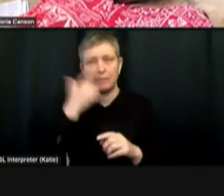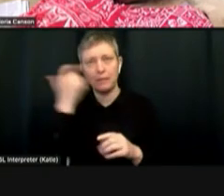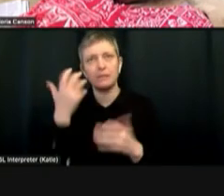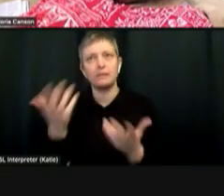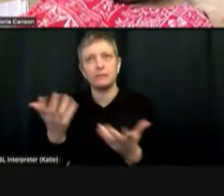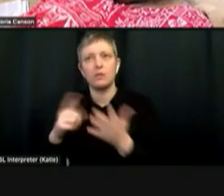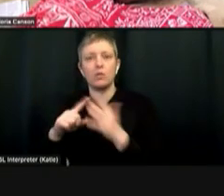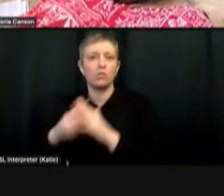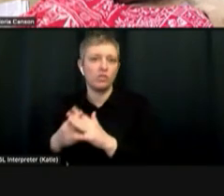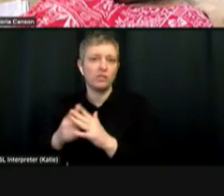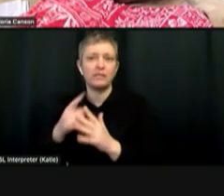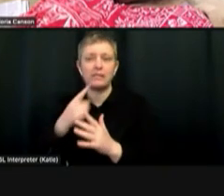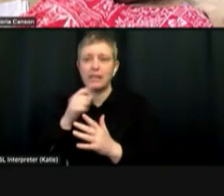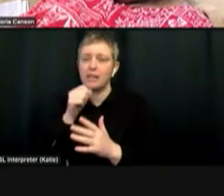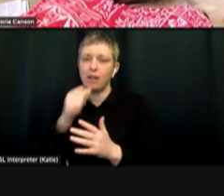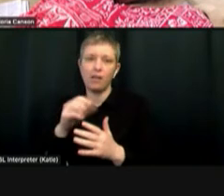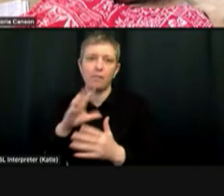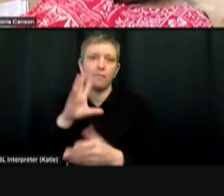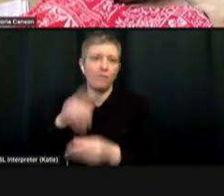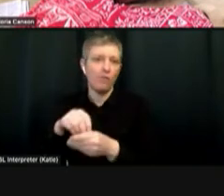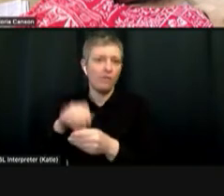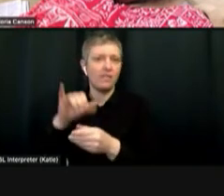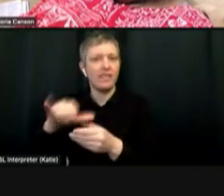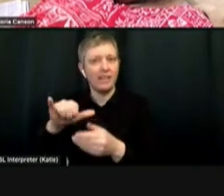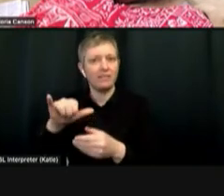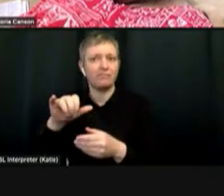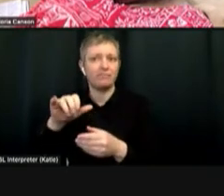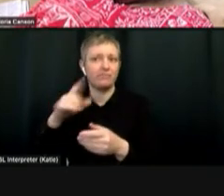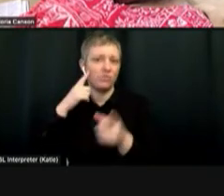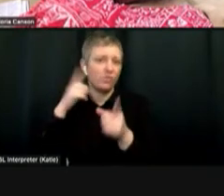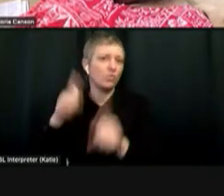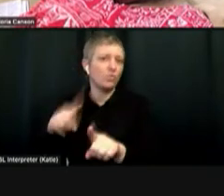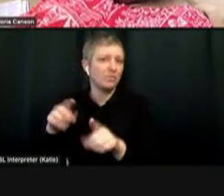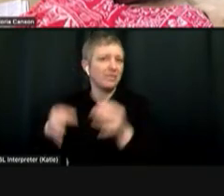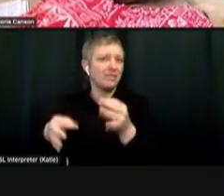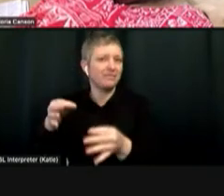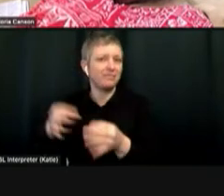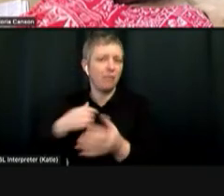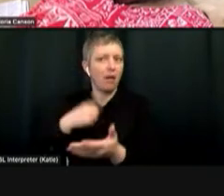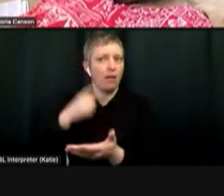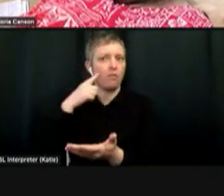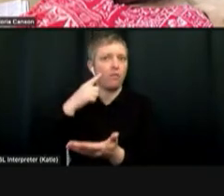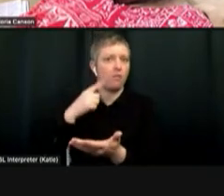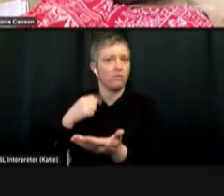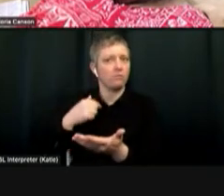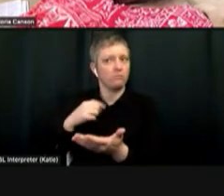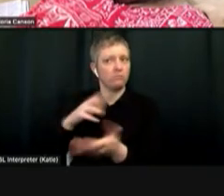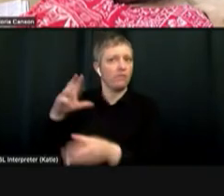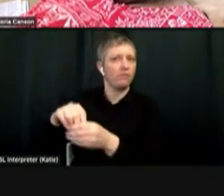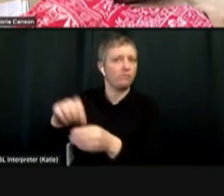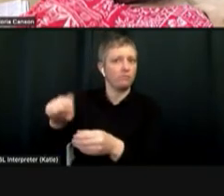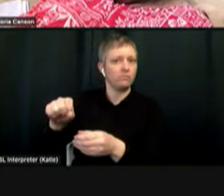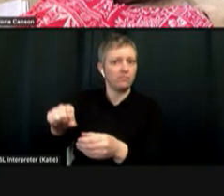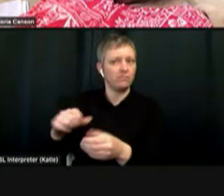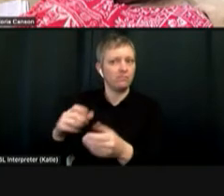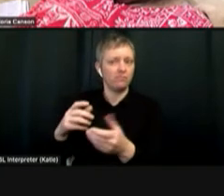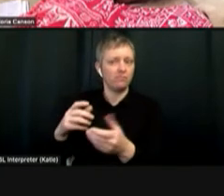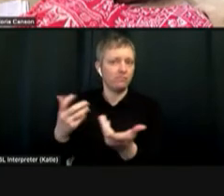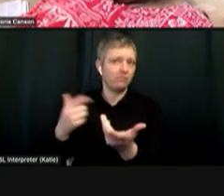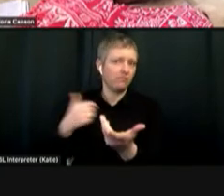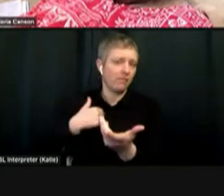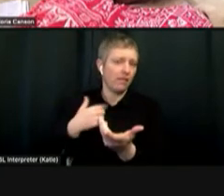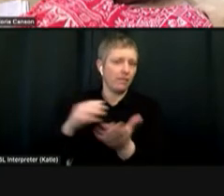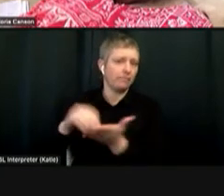So I could have argued that it was. I think it is part of the settlement agreement. I made that a deal in my report, but, you know,